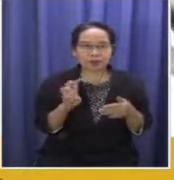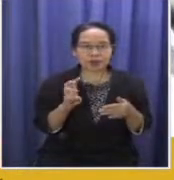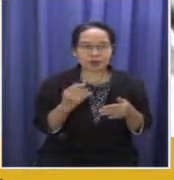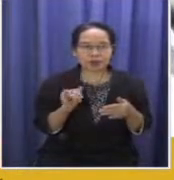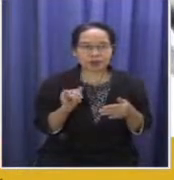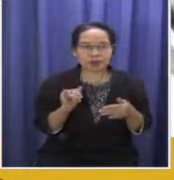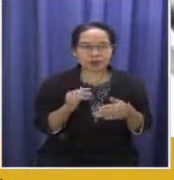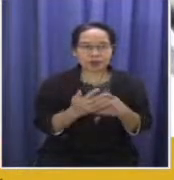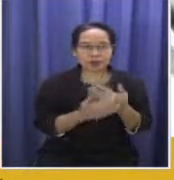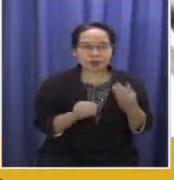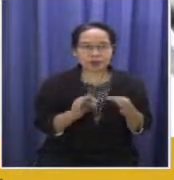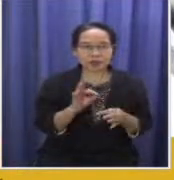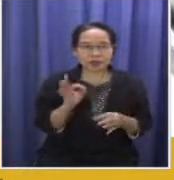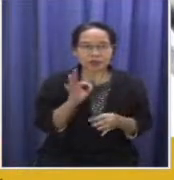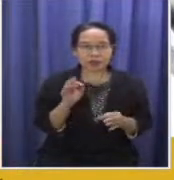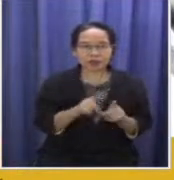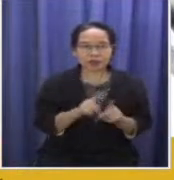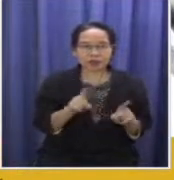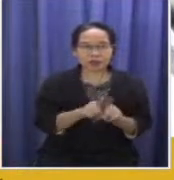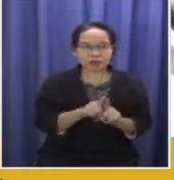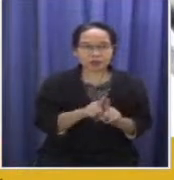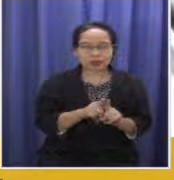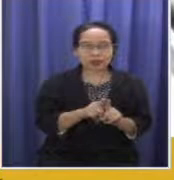are called spirits also.